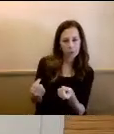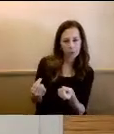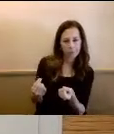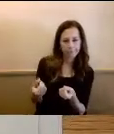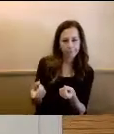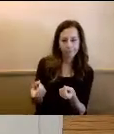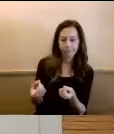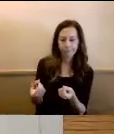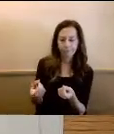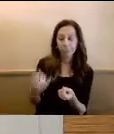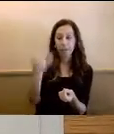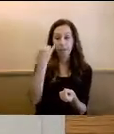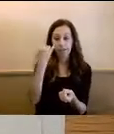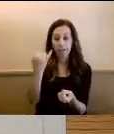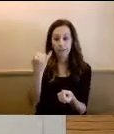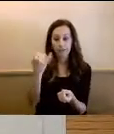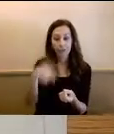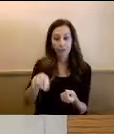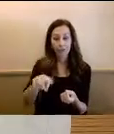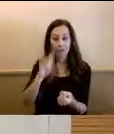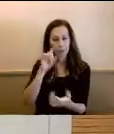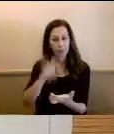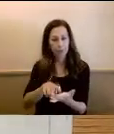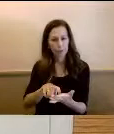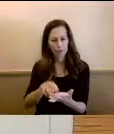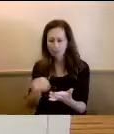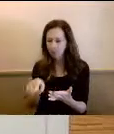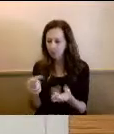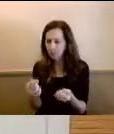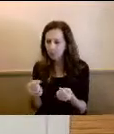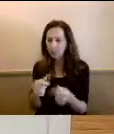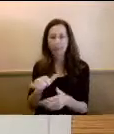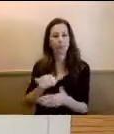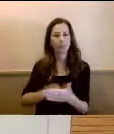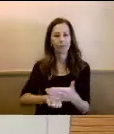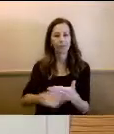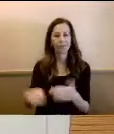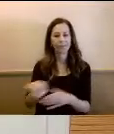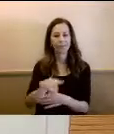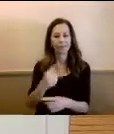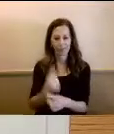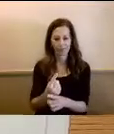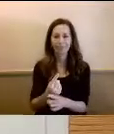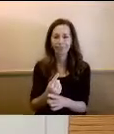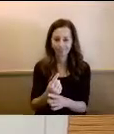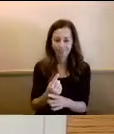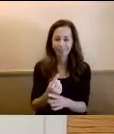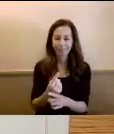operation. If you said the operation is subtraction, you're right.